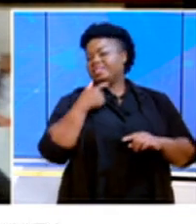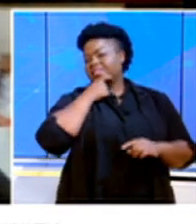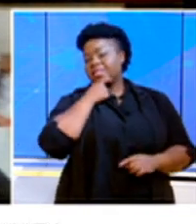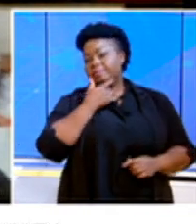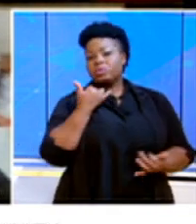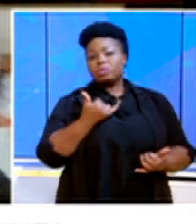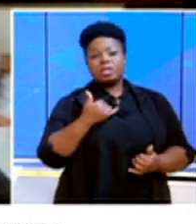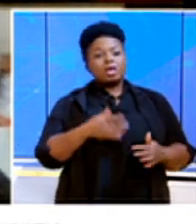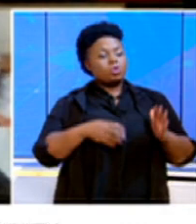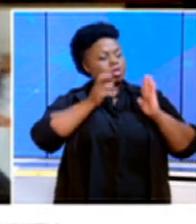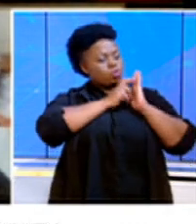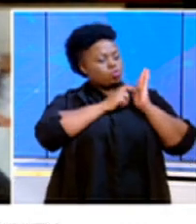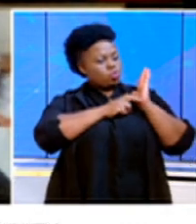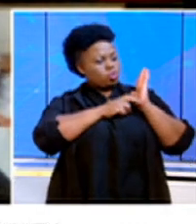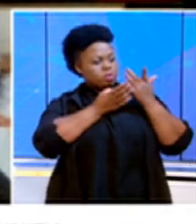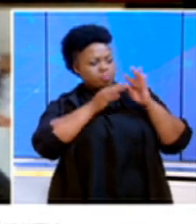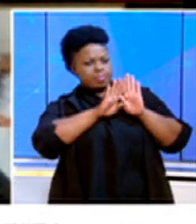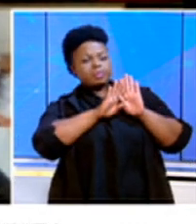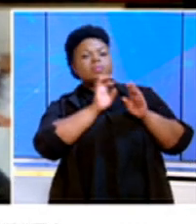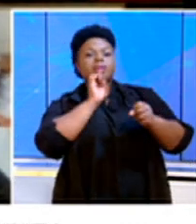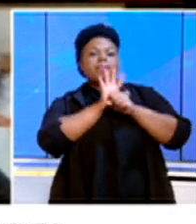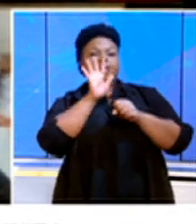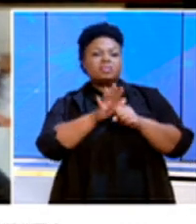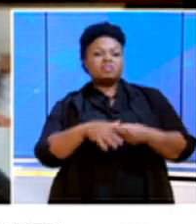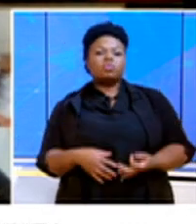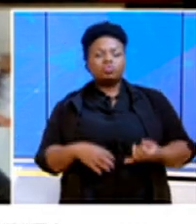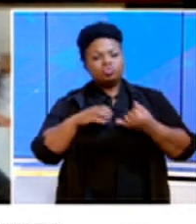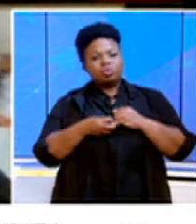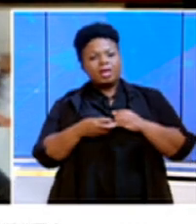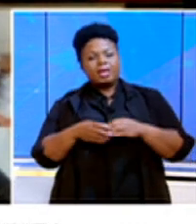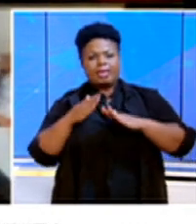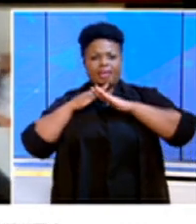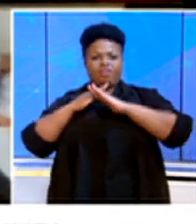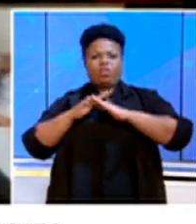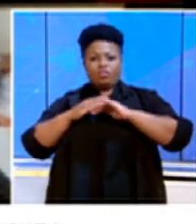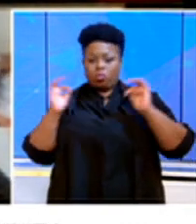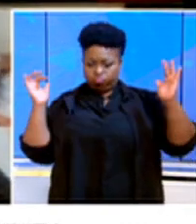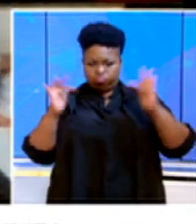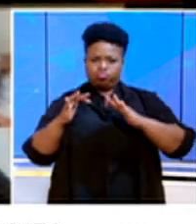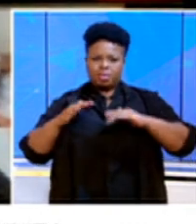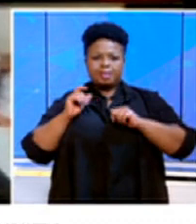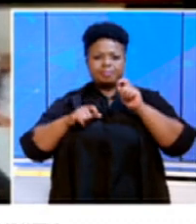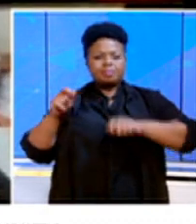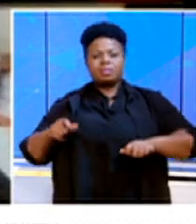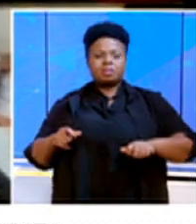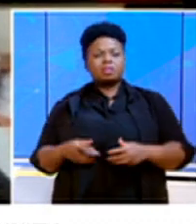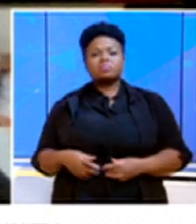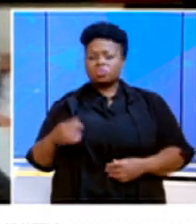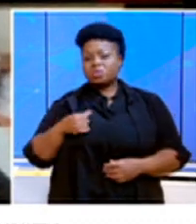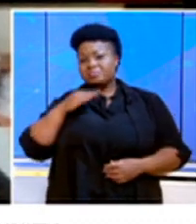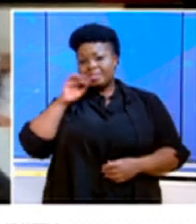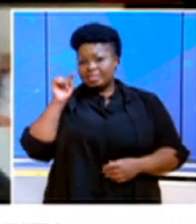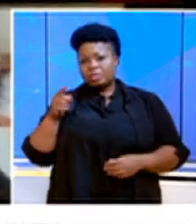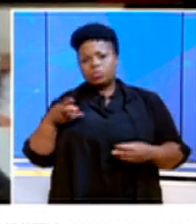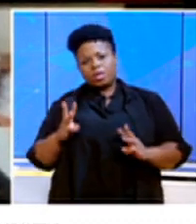So the restrictions that were introduced definitely did impact on super spreading events, and that tells us very clearly that that is the